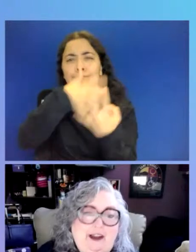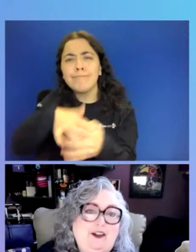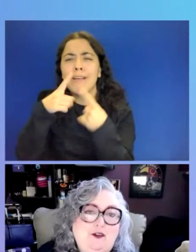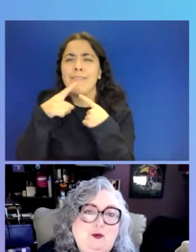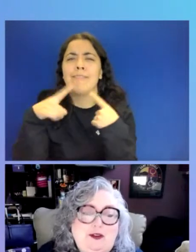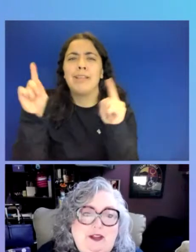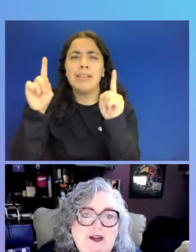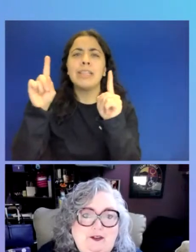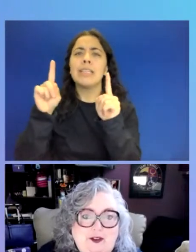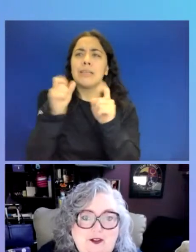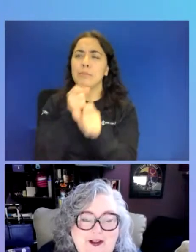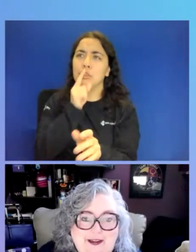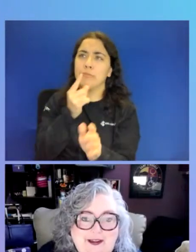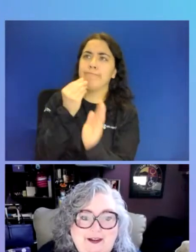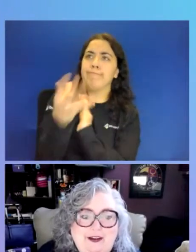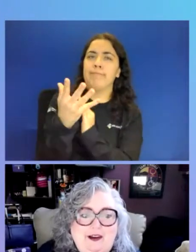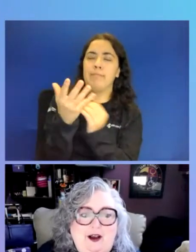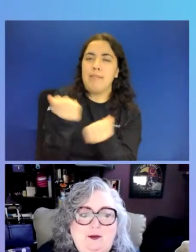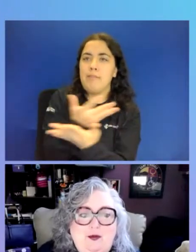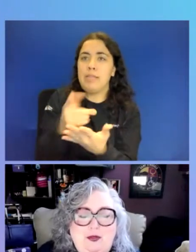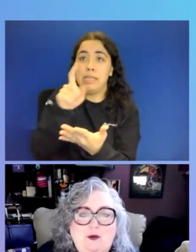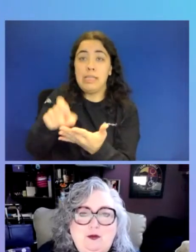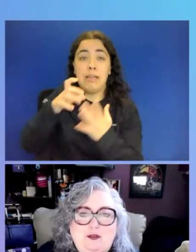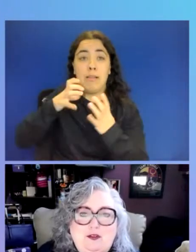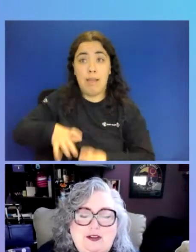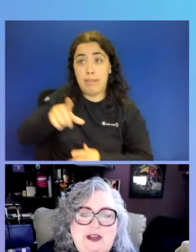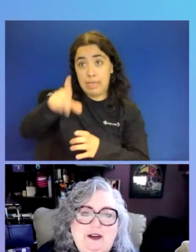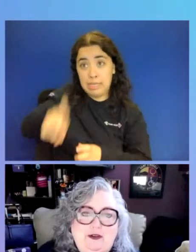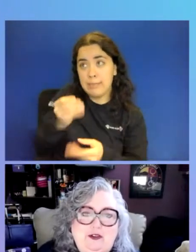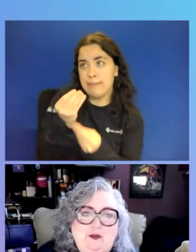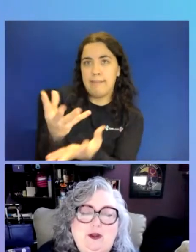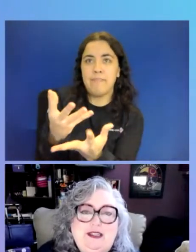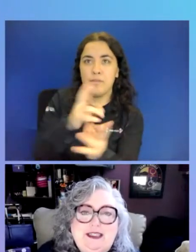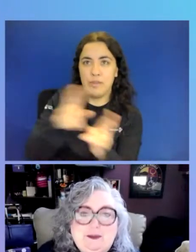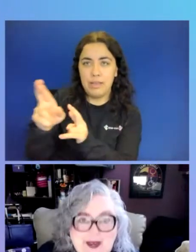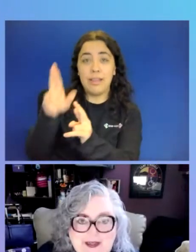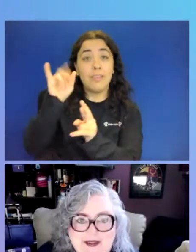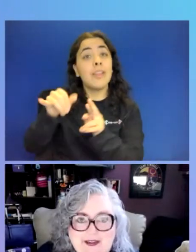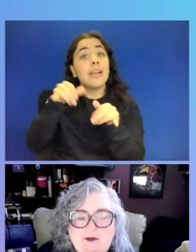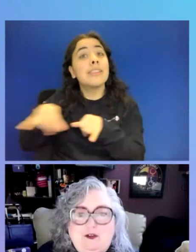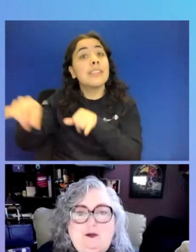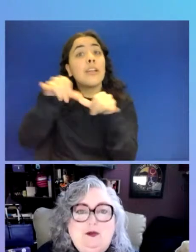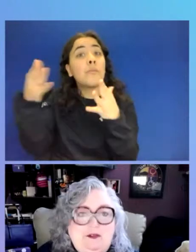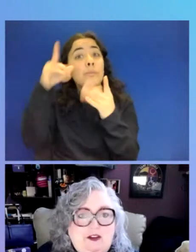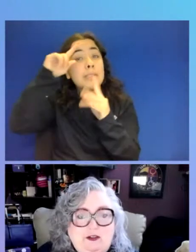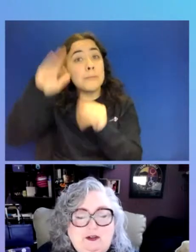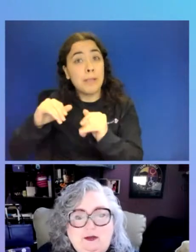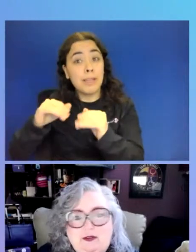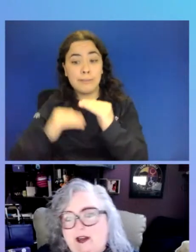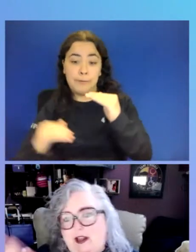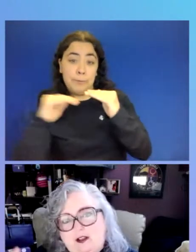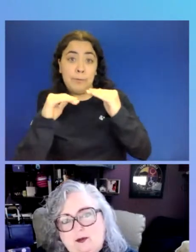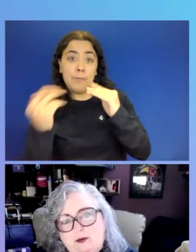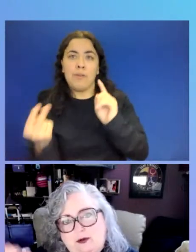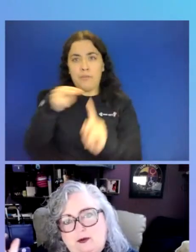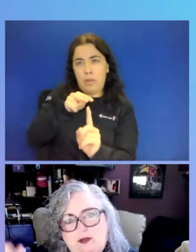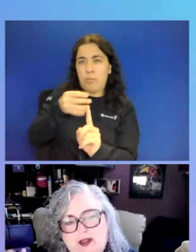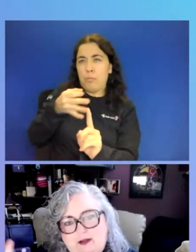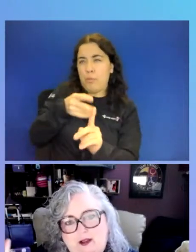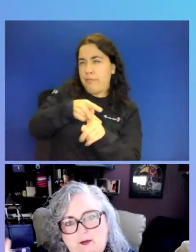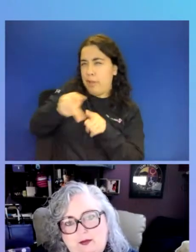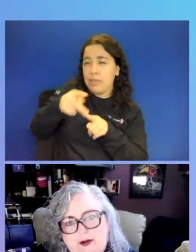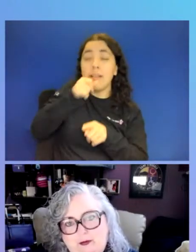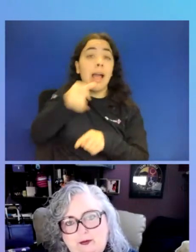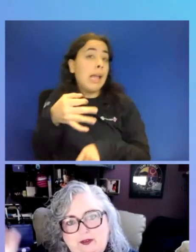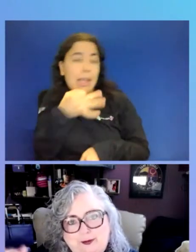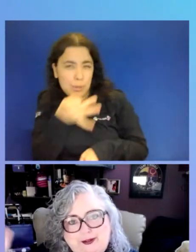effectively, and deliver what's needed for the client. Those standards of what's expected from a professional, not an expert, where